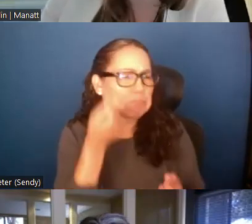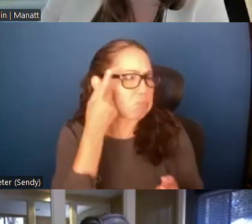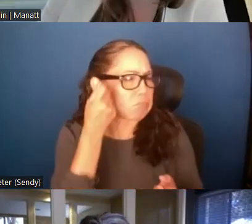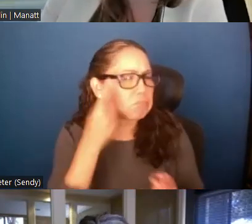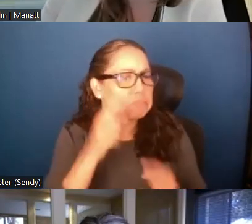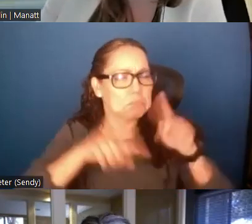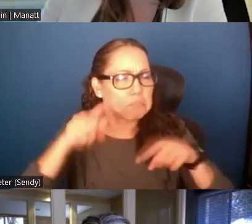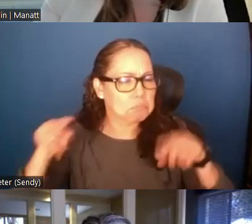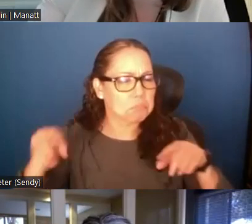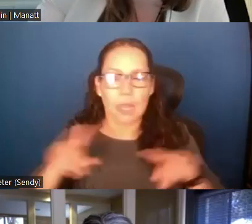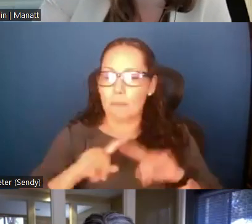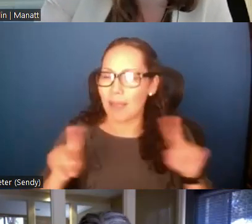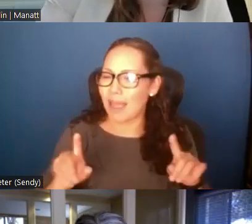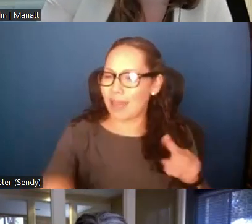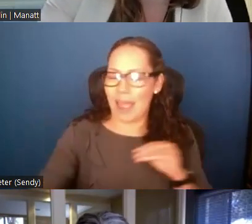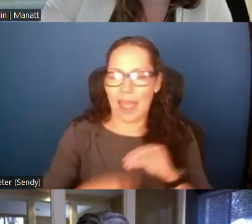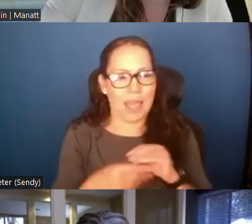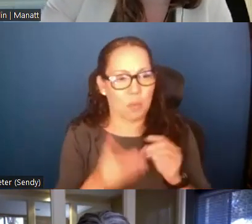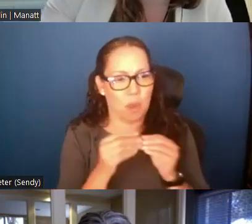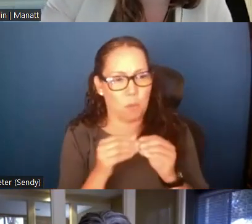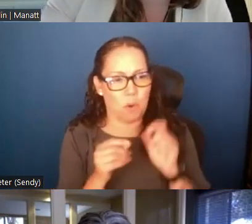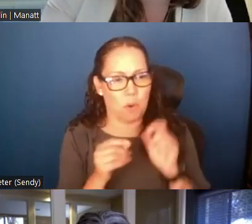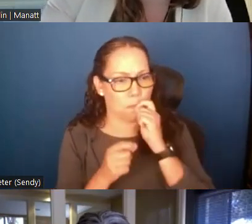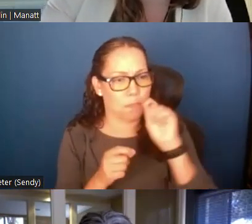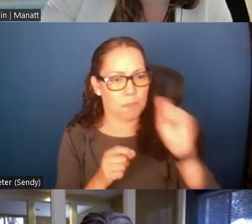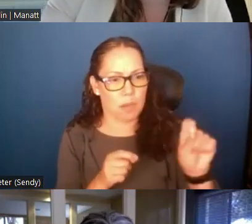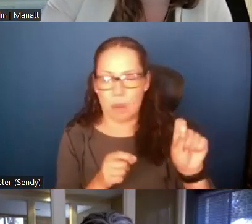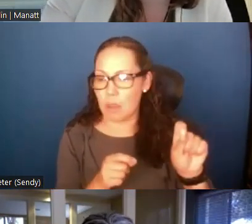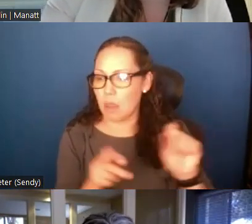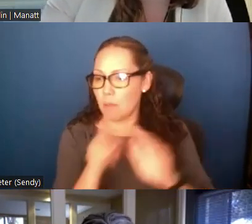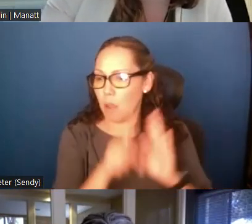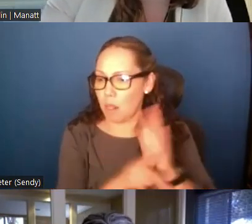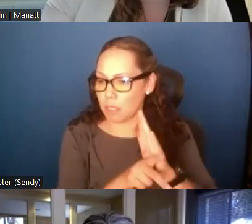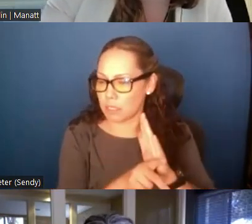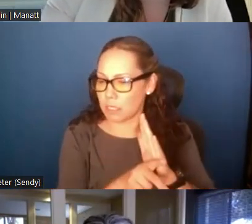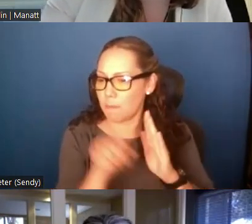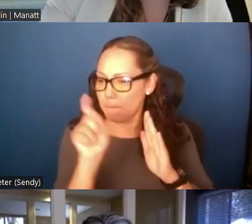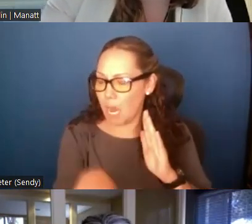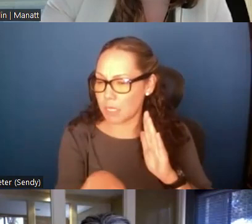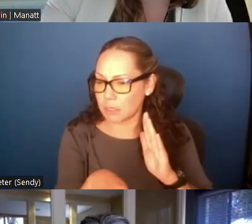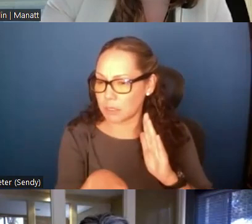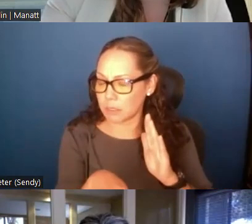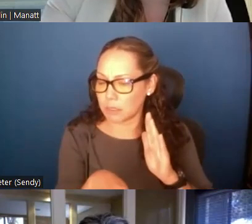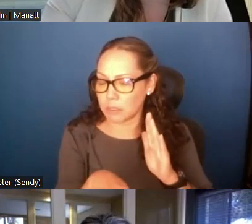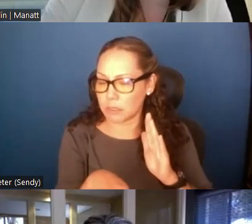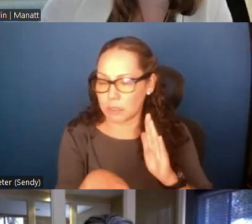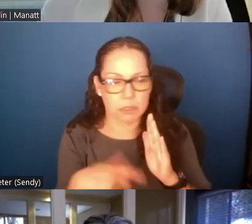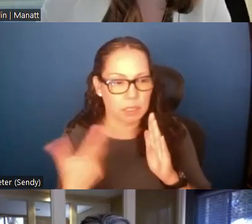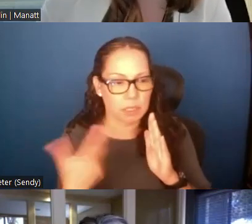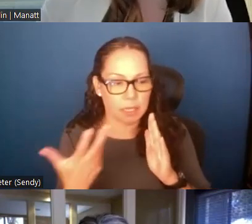would suggest adding another bullet point here. You have, policies must include, policies must be. I would include something like policies